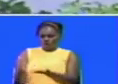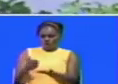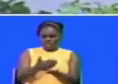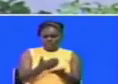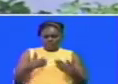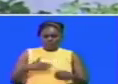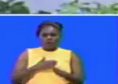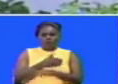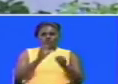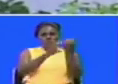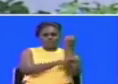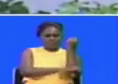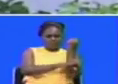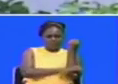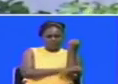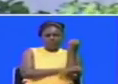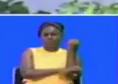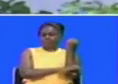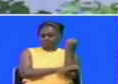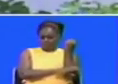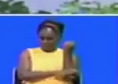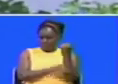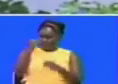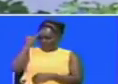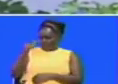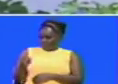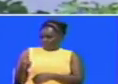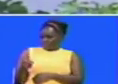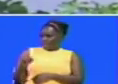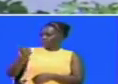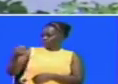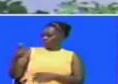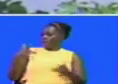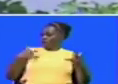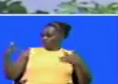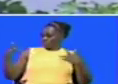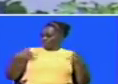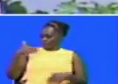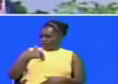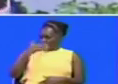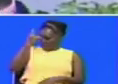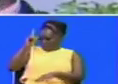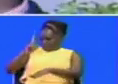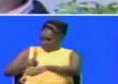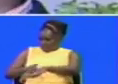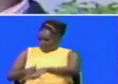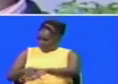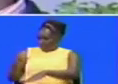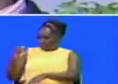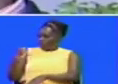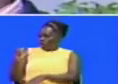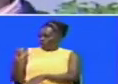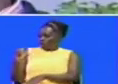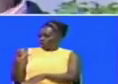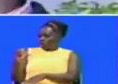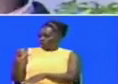across the country, leaders and so forth, that perception is what Jubilee has to be concerned about. Because the moment COD is able to, or